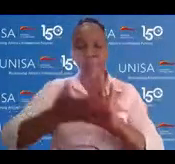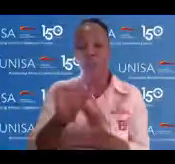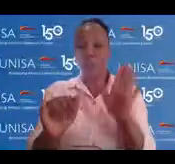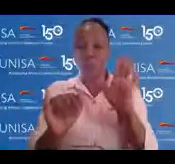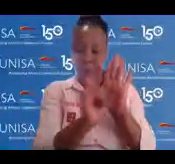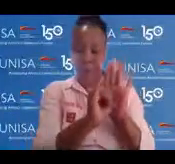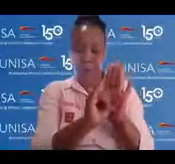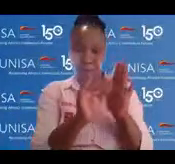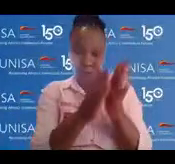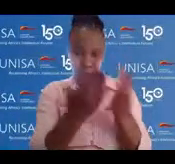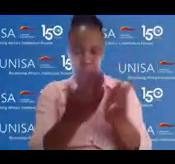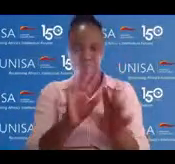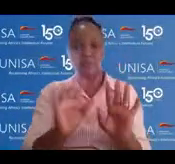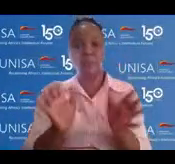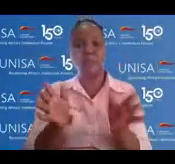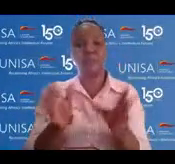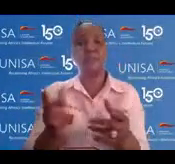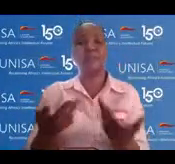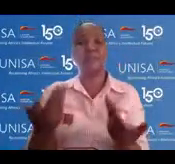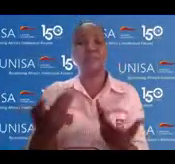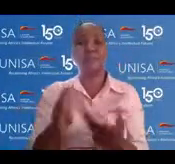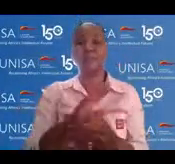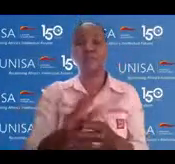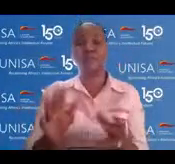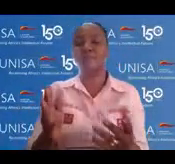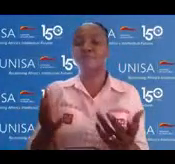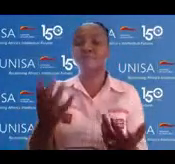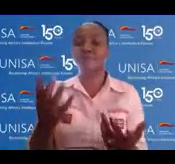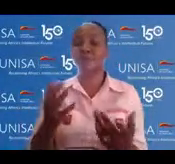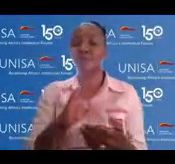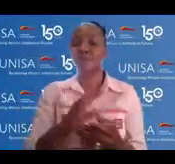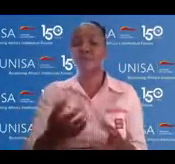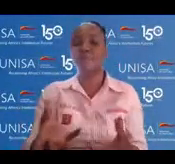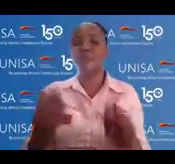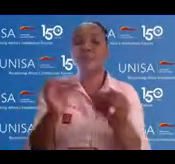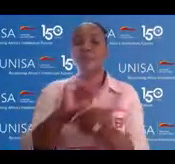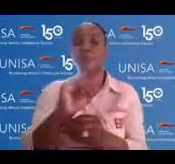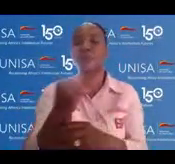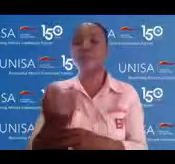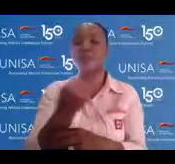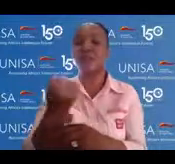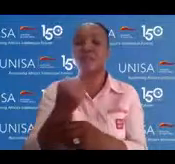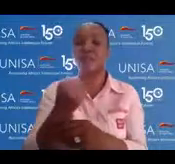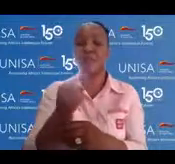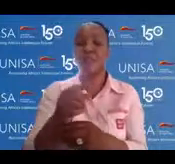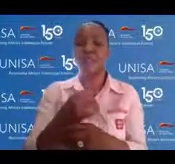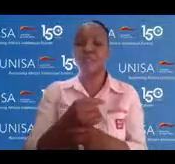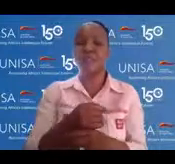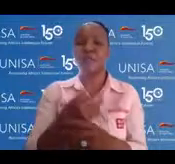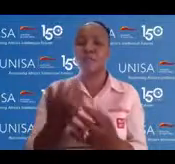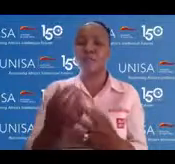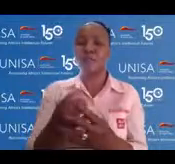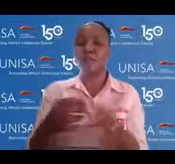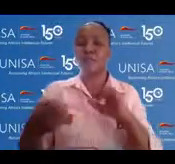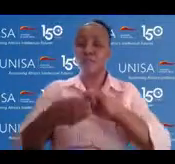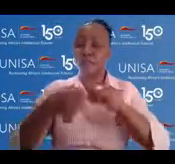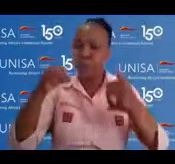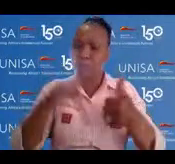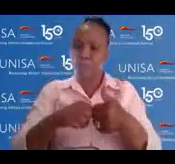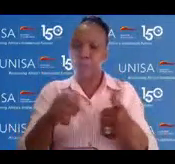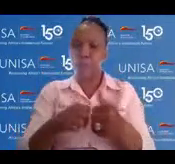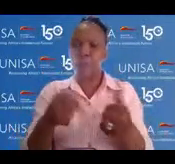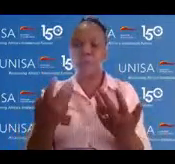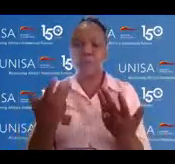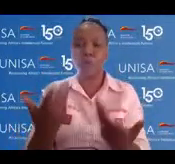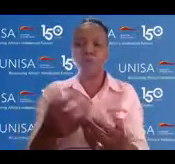you do not actually find yourself in the hot water or failing because we don't know who's that person.